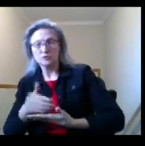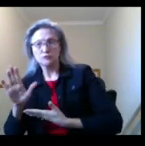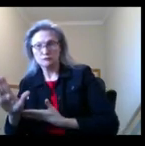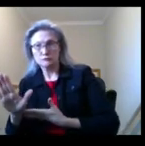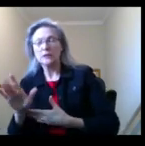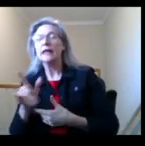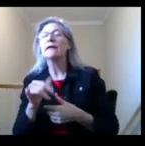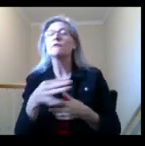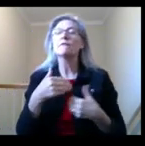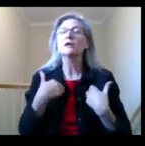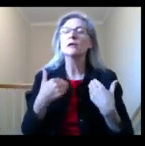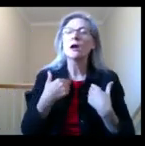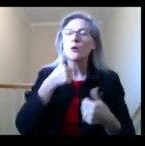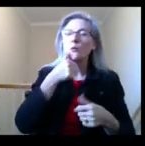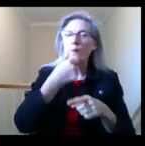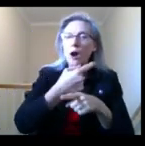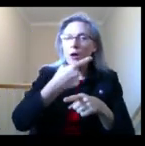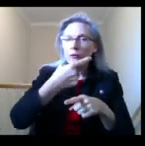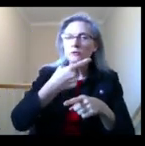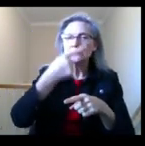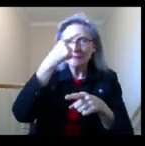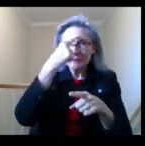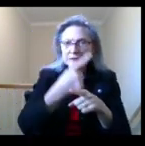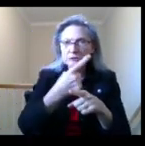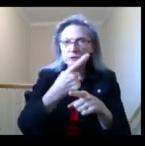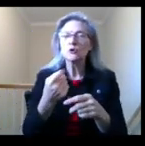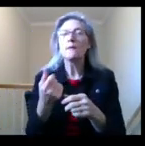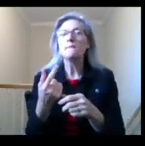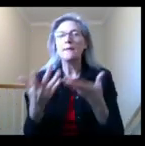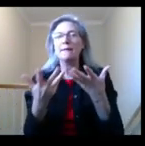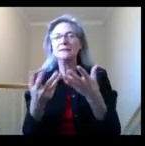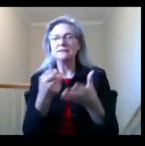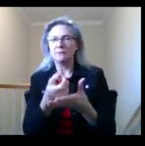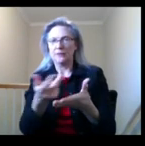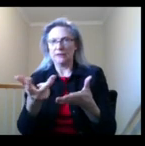brother or sister, maybe you could see if there's some things you can